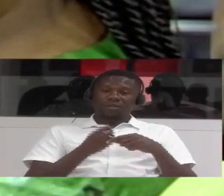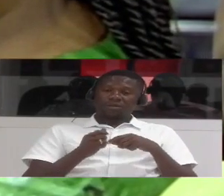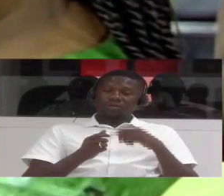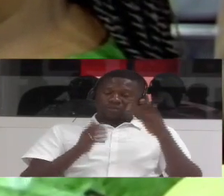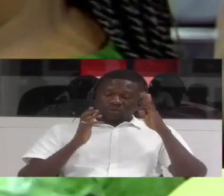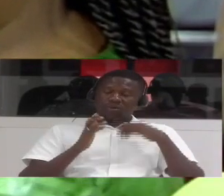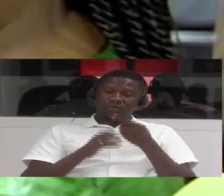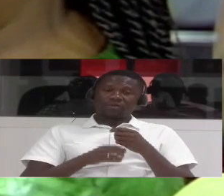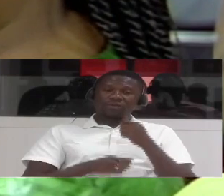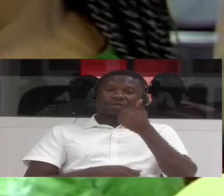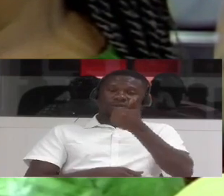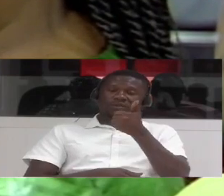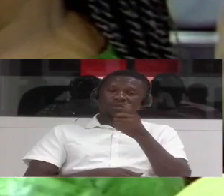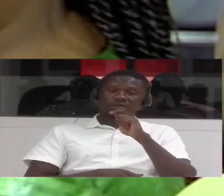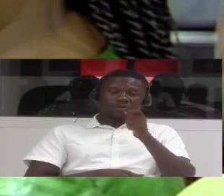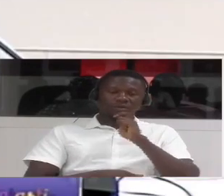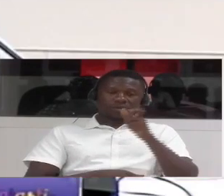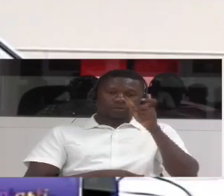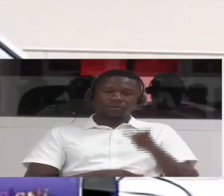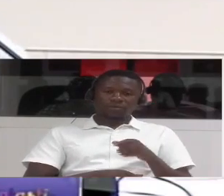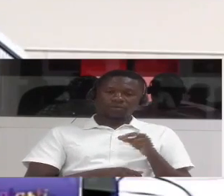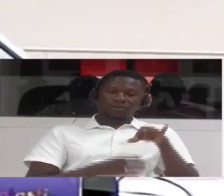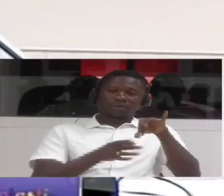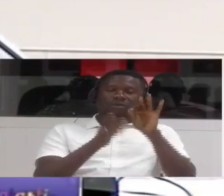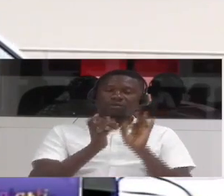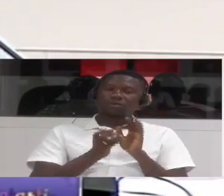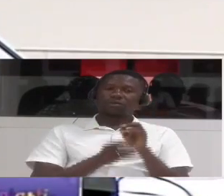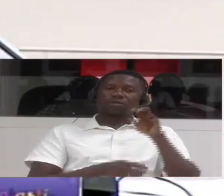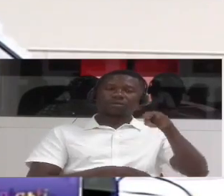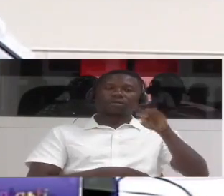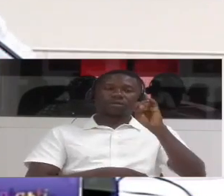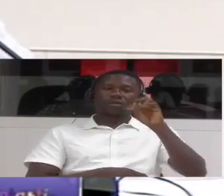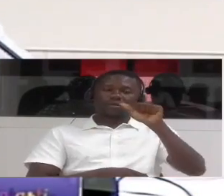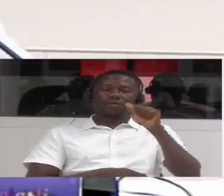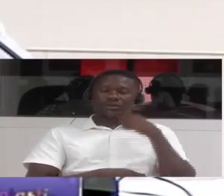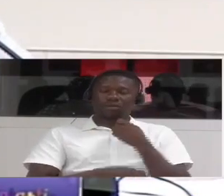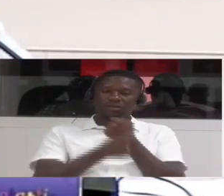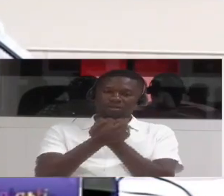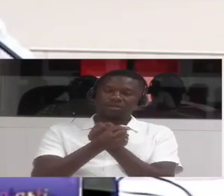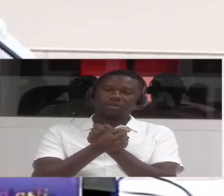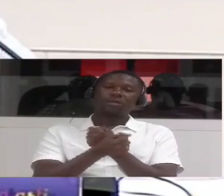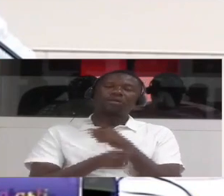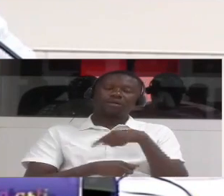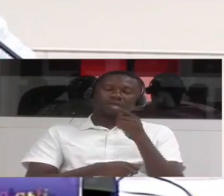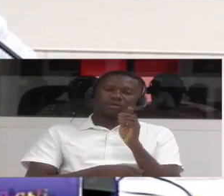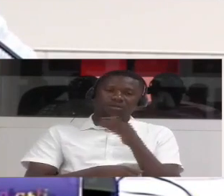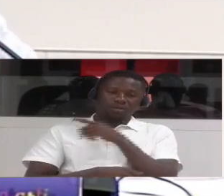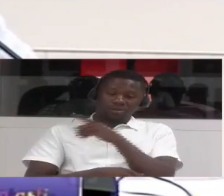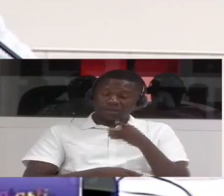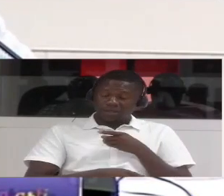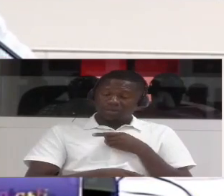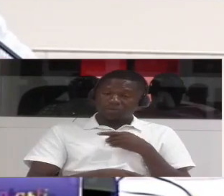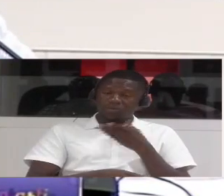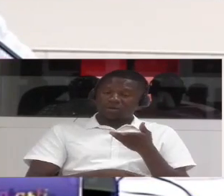journalists. They were taken to the NIA, where they were detained, and then later they were,